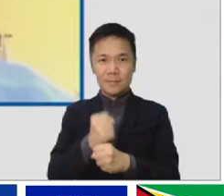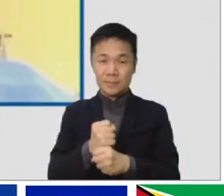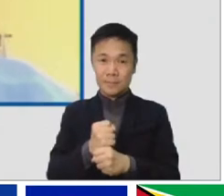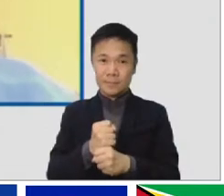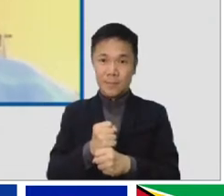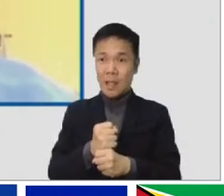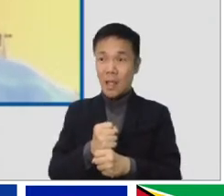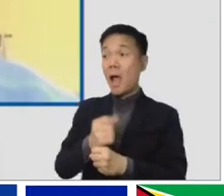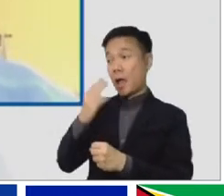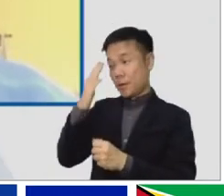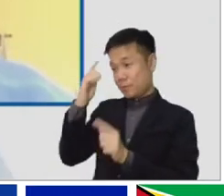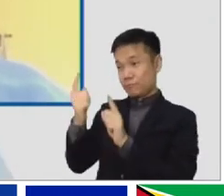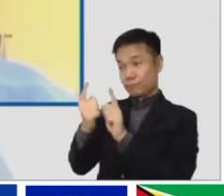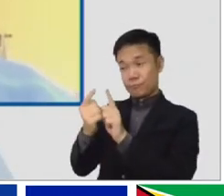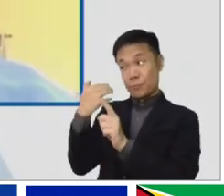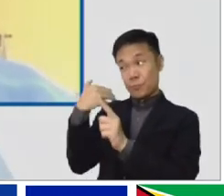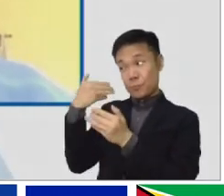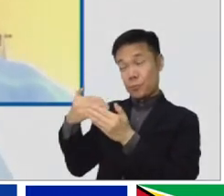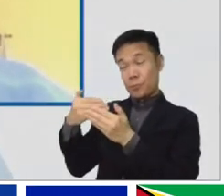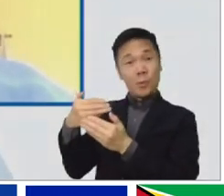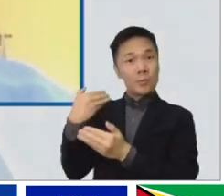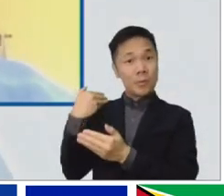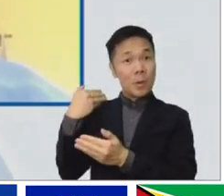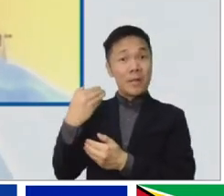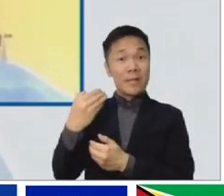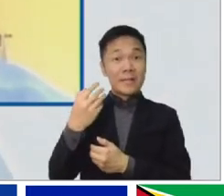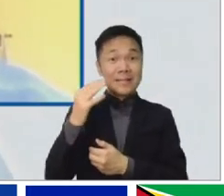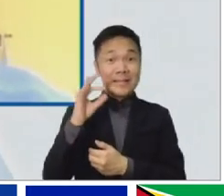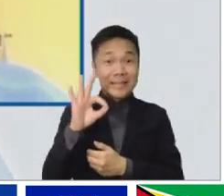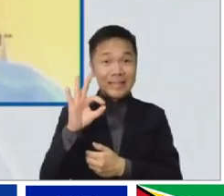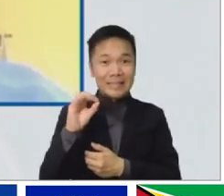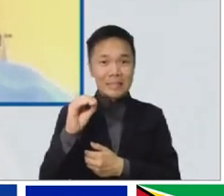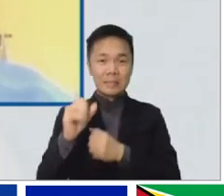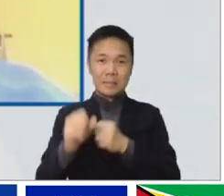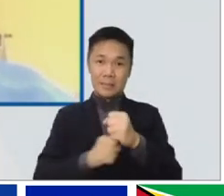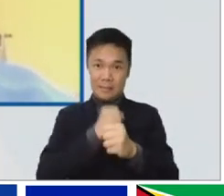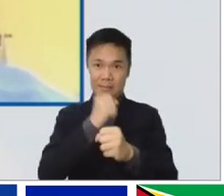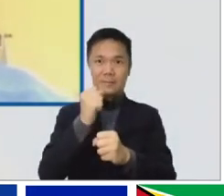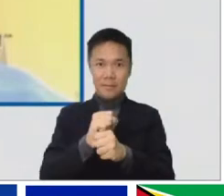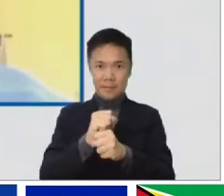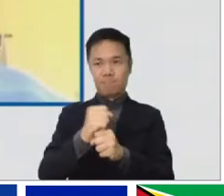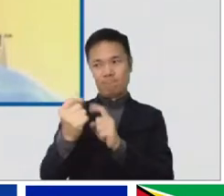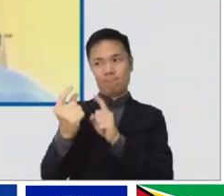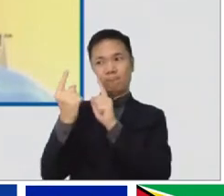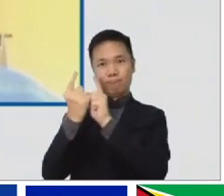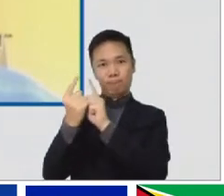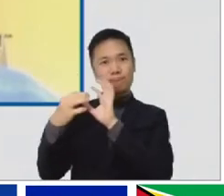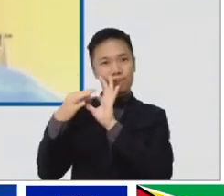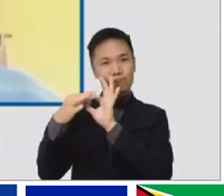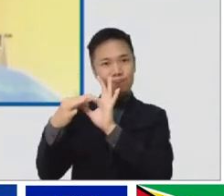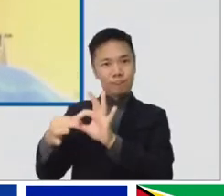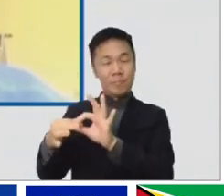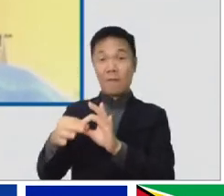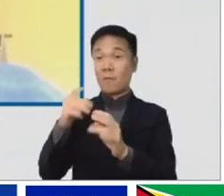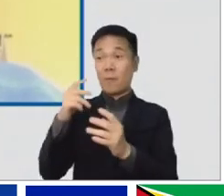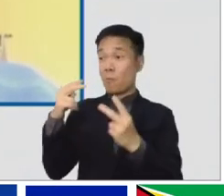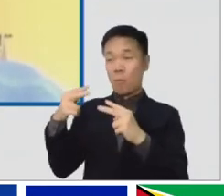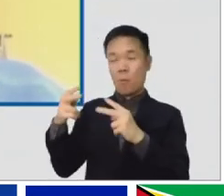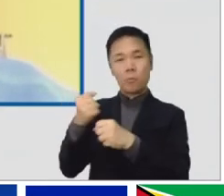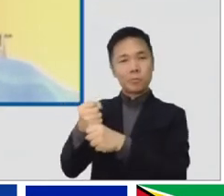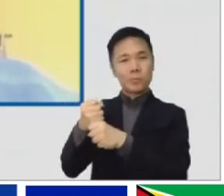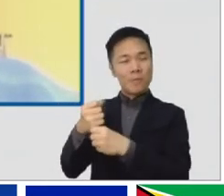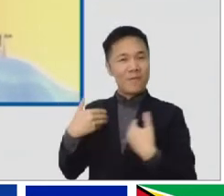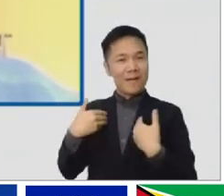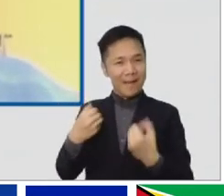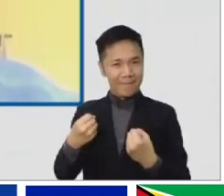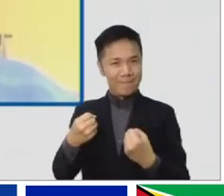odd years in the practice of development risk management from a health perspective. Following his intervention, which